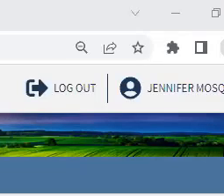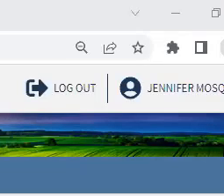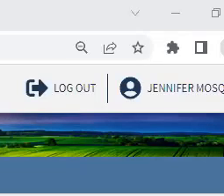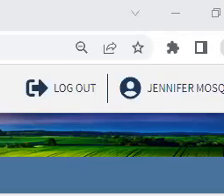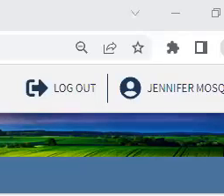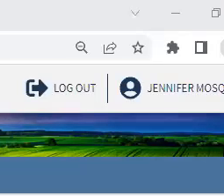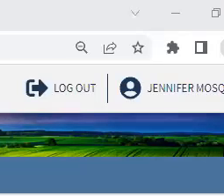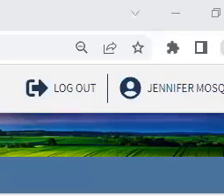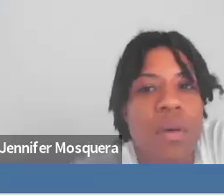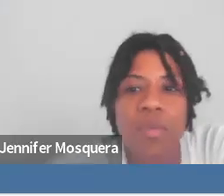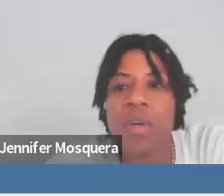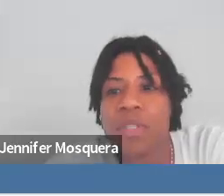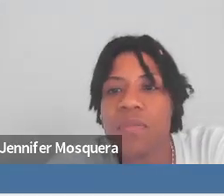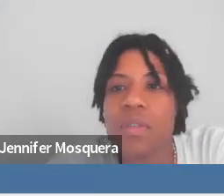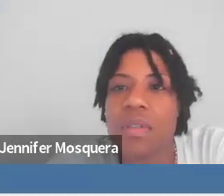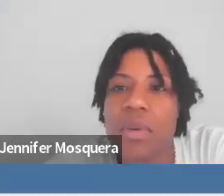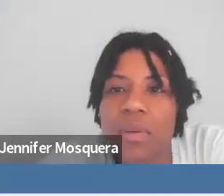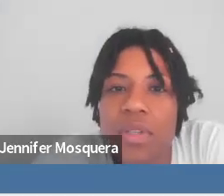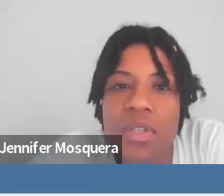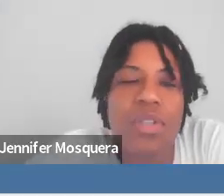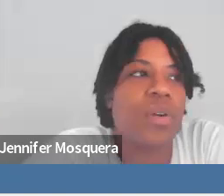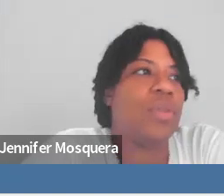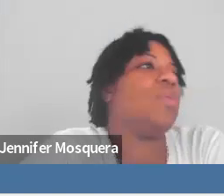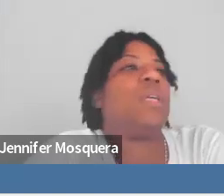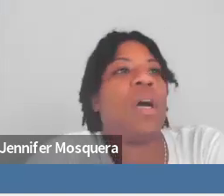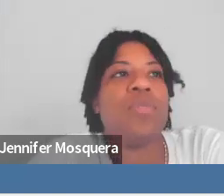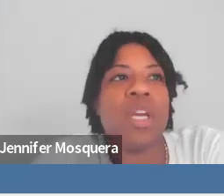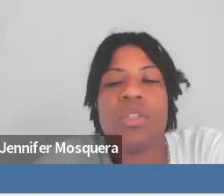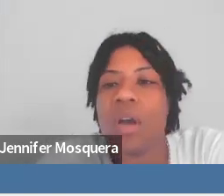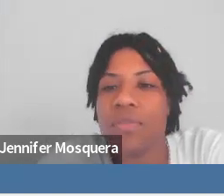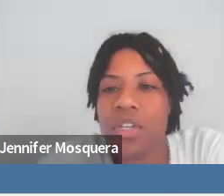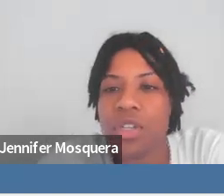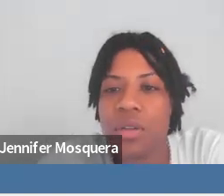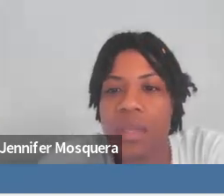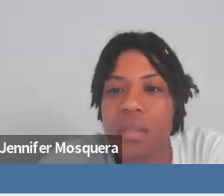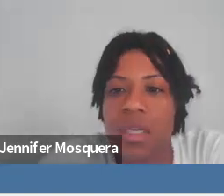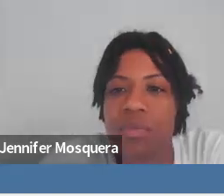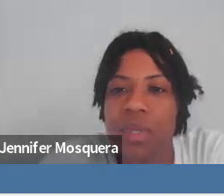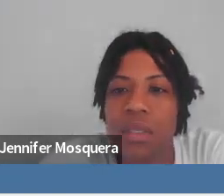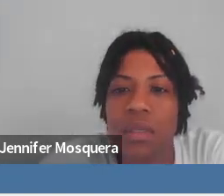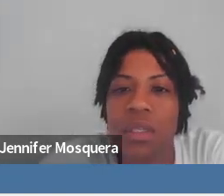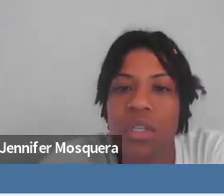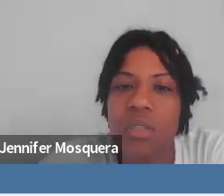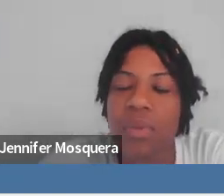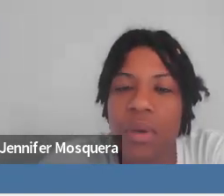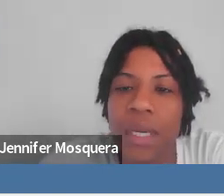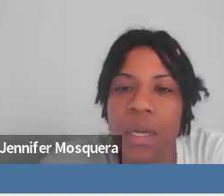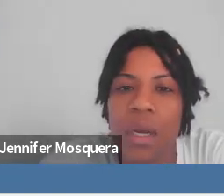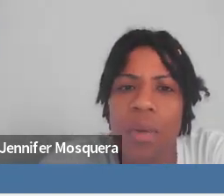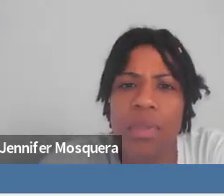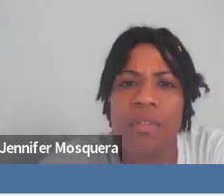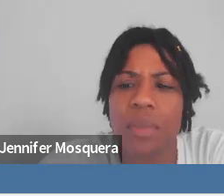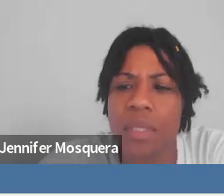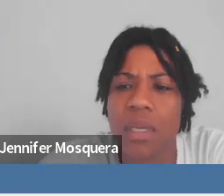fantastic. Okay, so the purpose of this demo is to show you the changelog feature that the team recently just